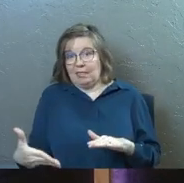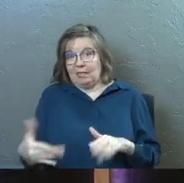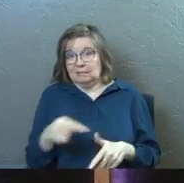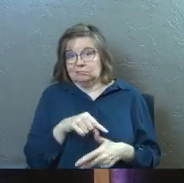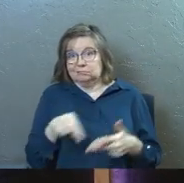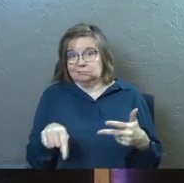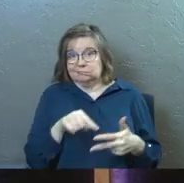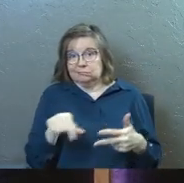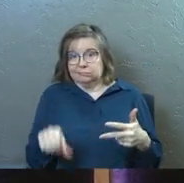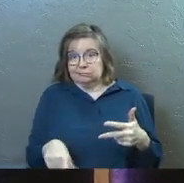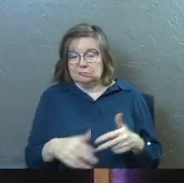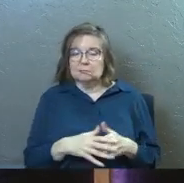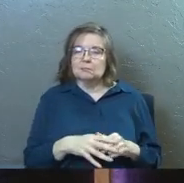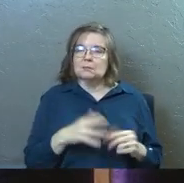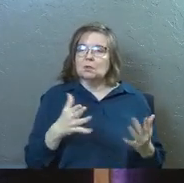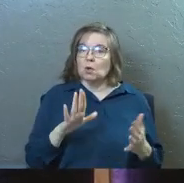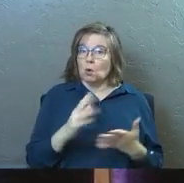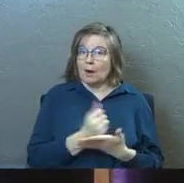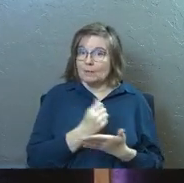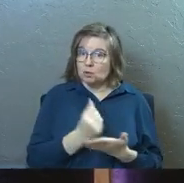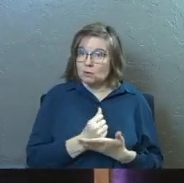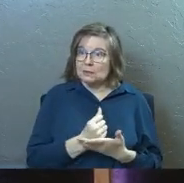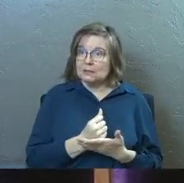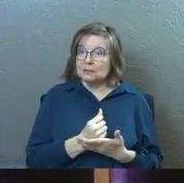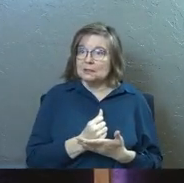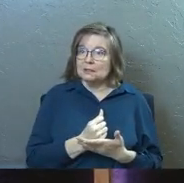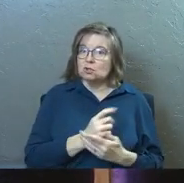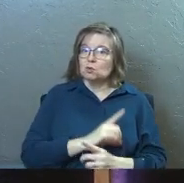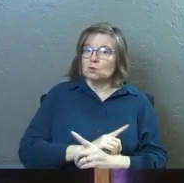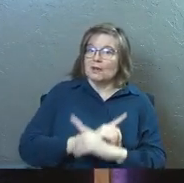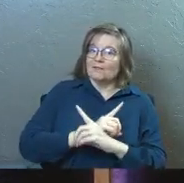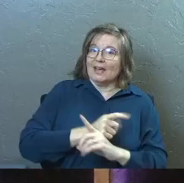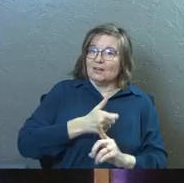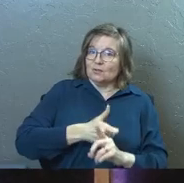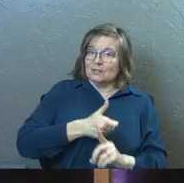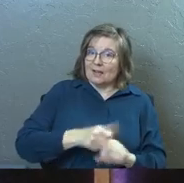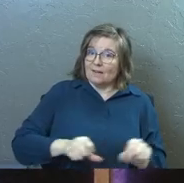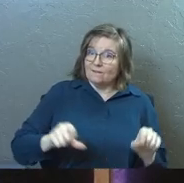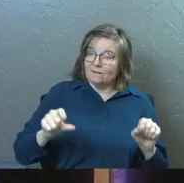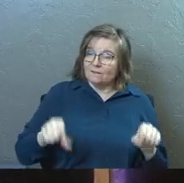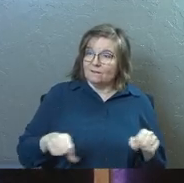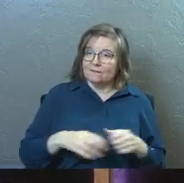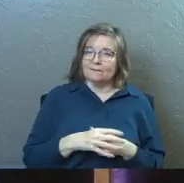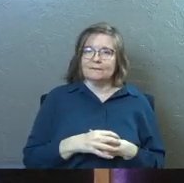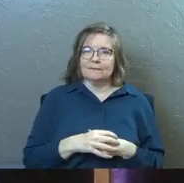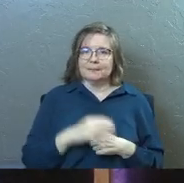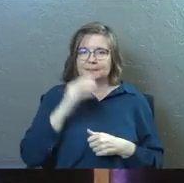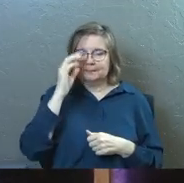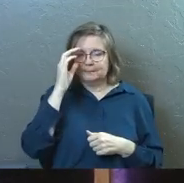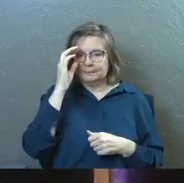death. So here's your opportunity, defend yourself.